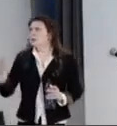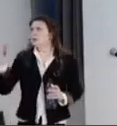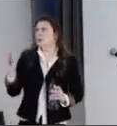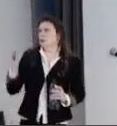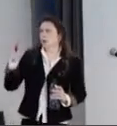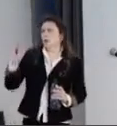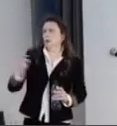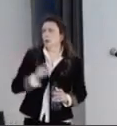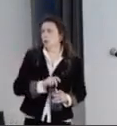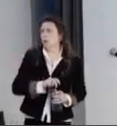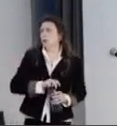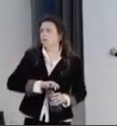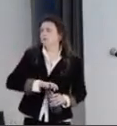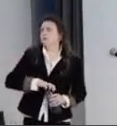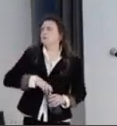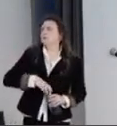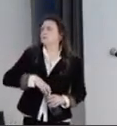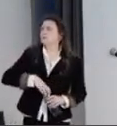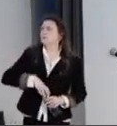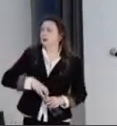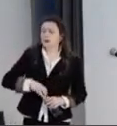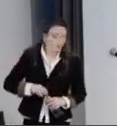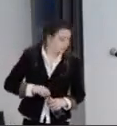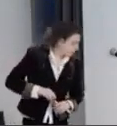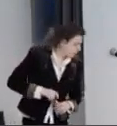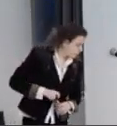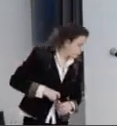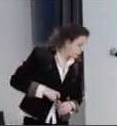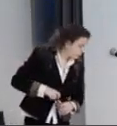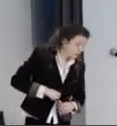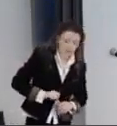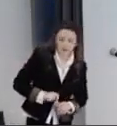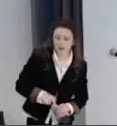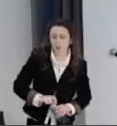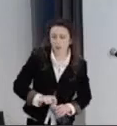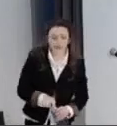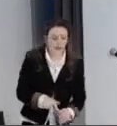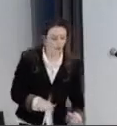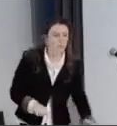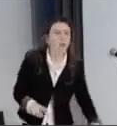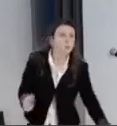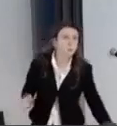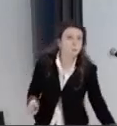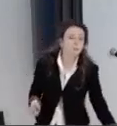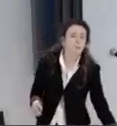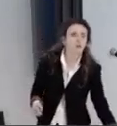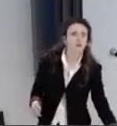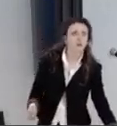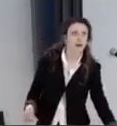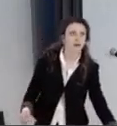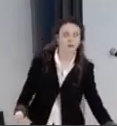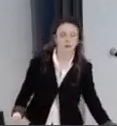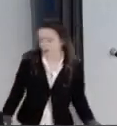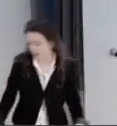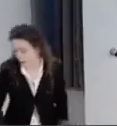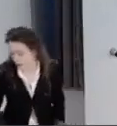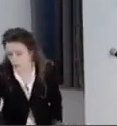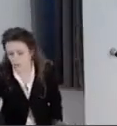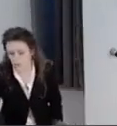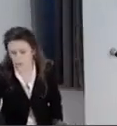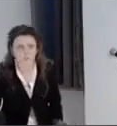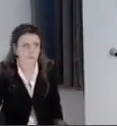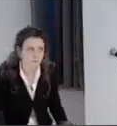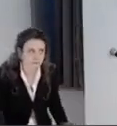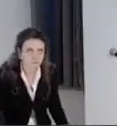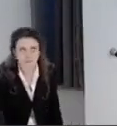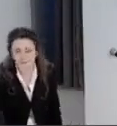So this is the position I wanted to put forward. And now I'm going to explore very briefly what I take to be possible ethical implications